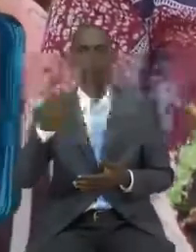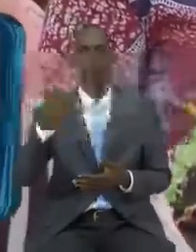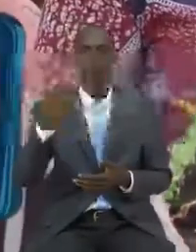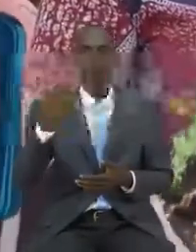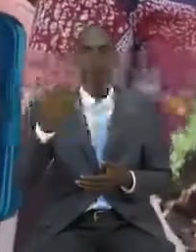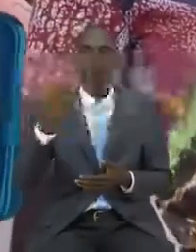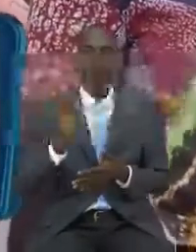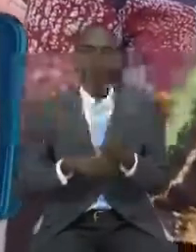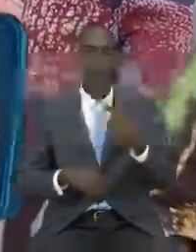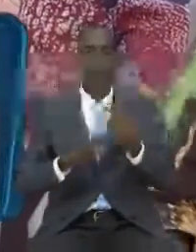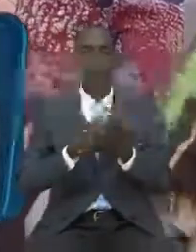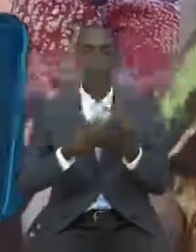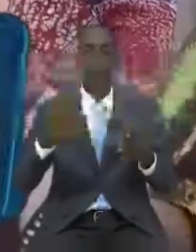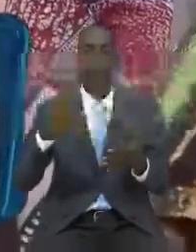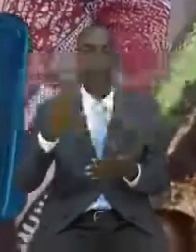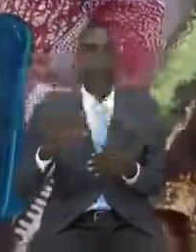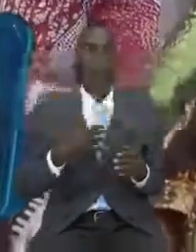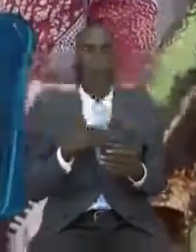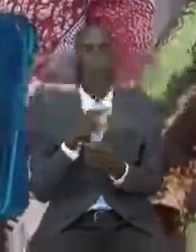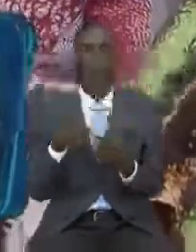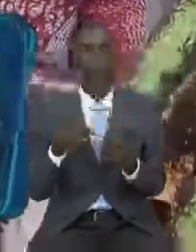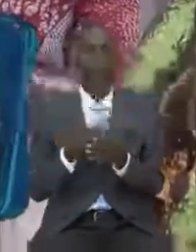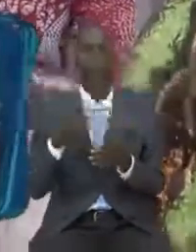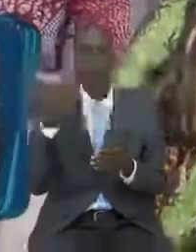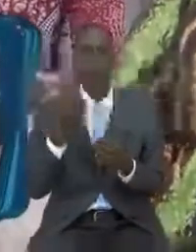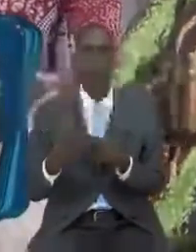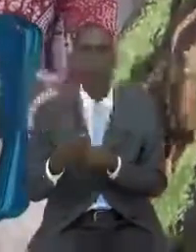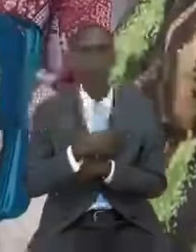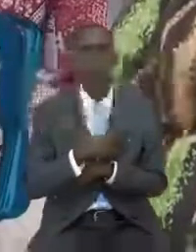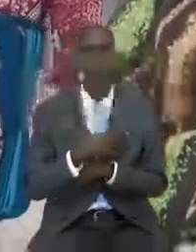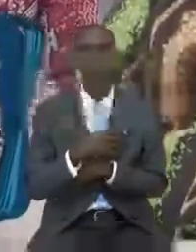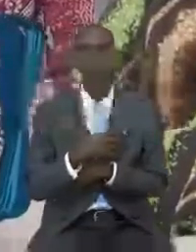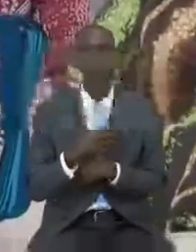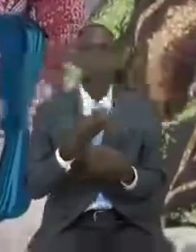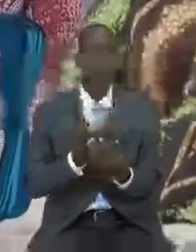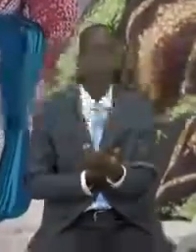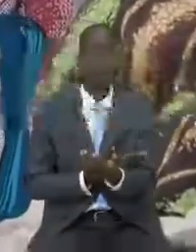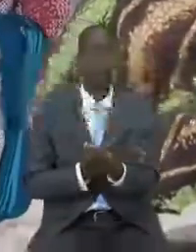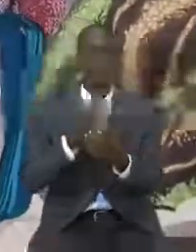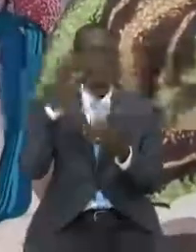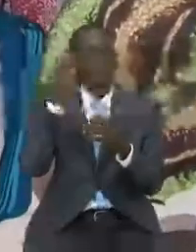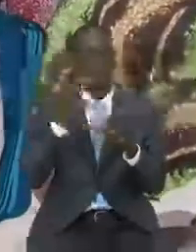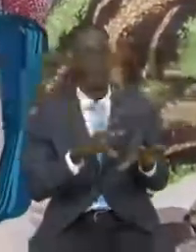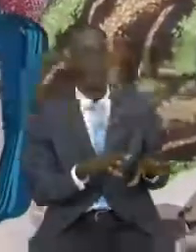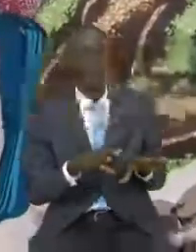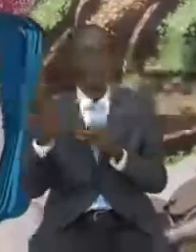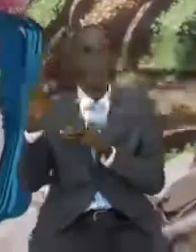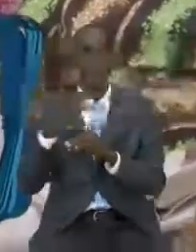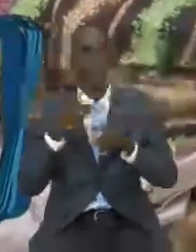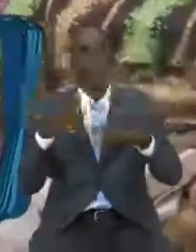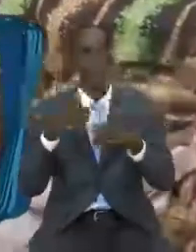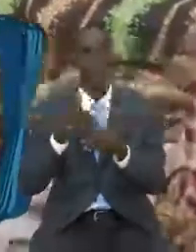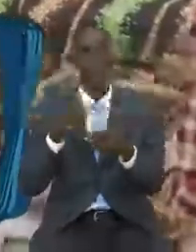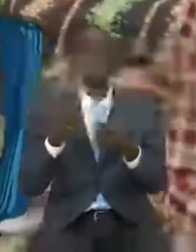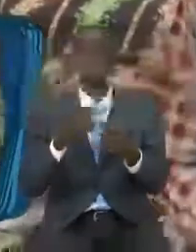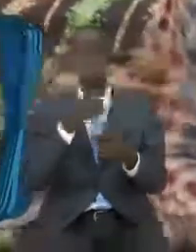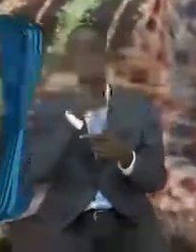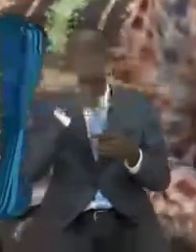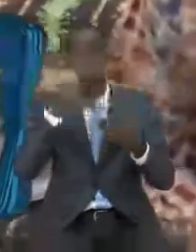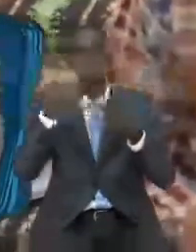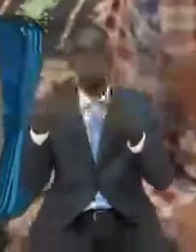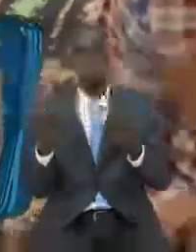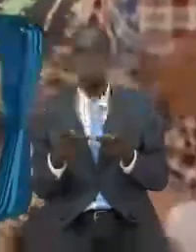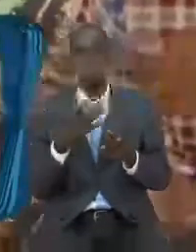and when it was day, he departed and went into a desert place, and